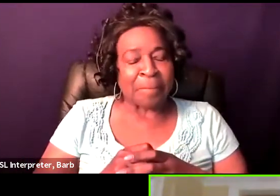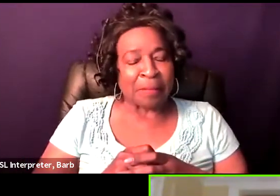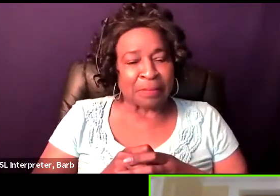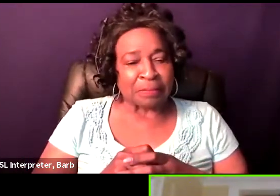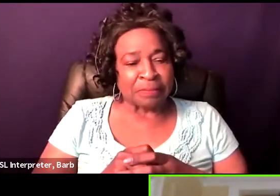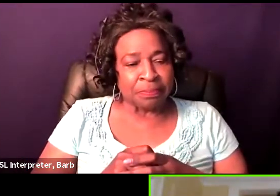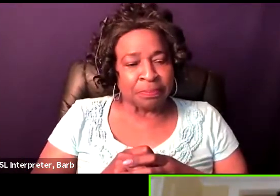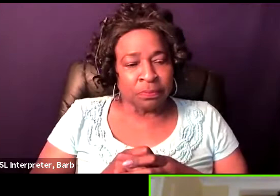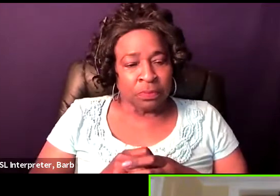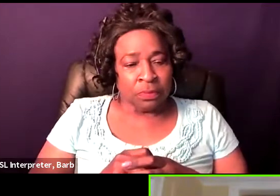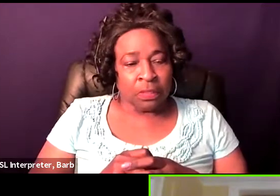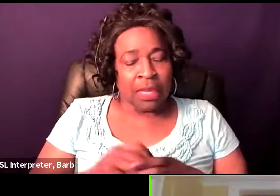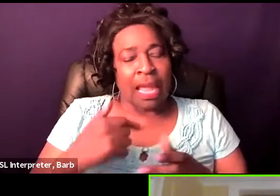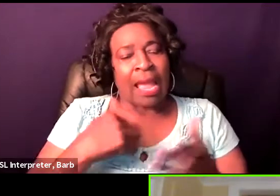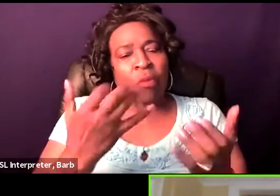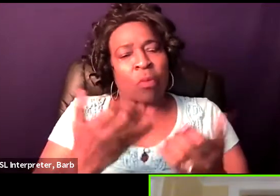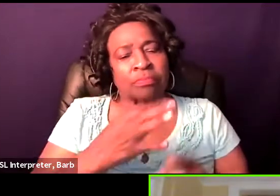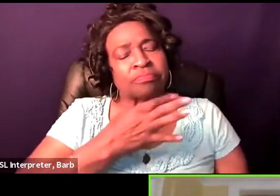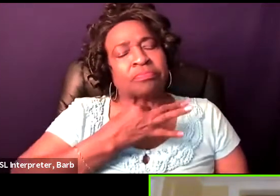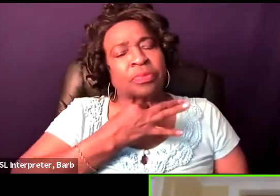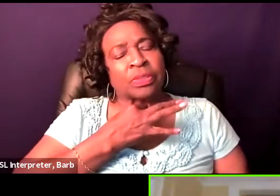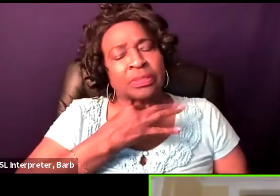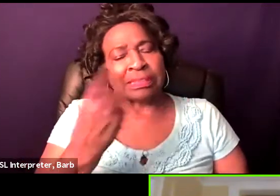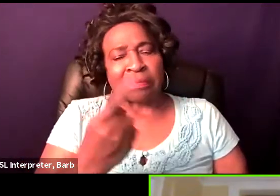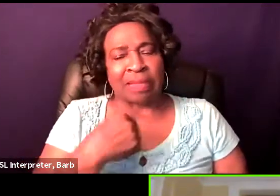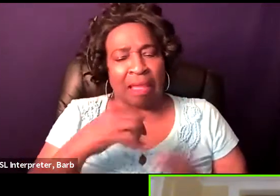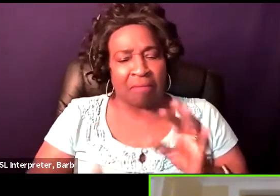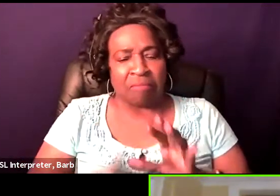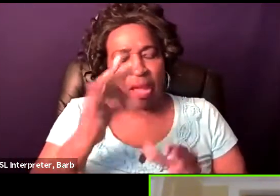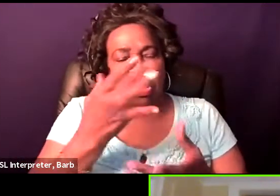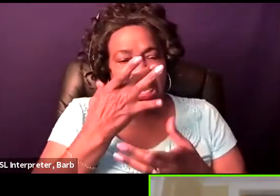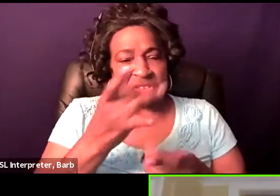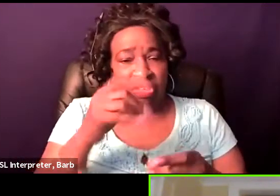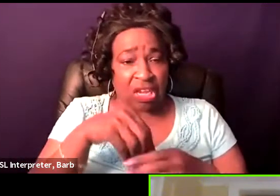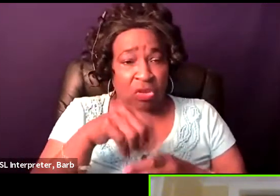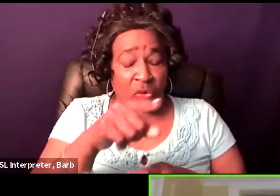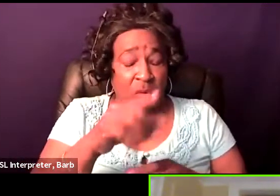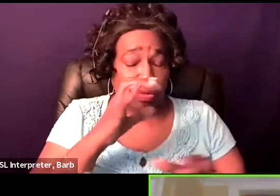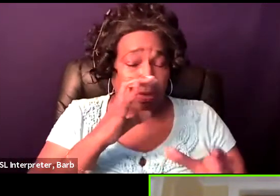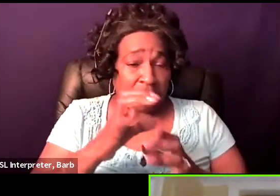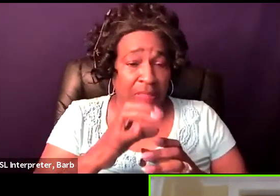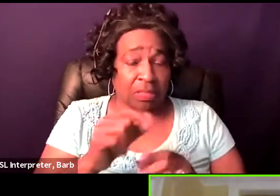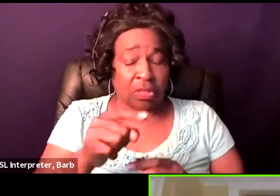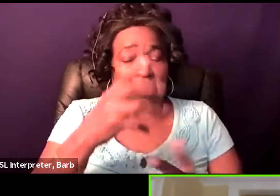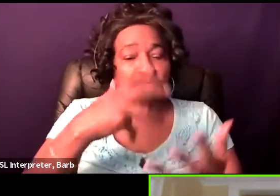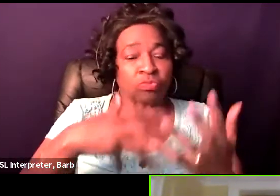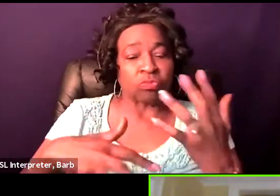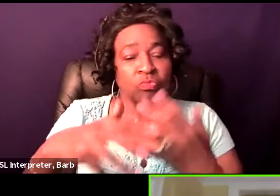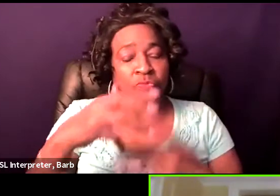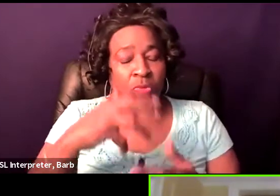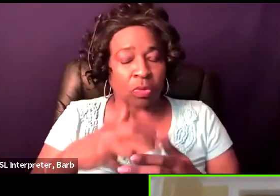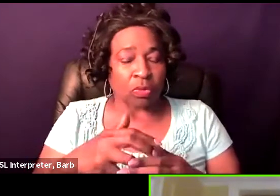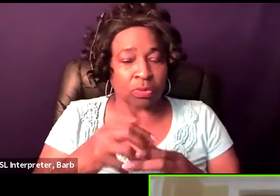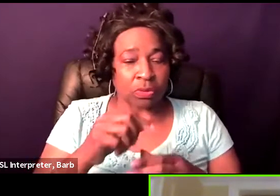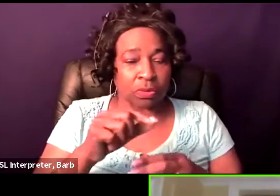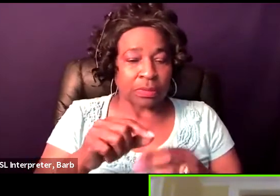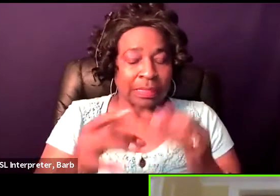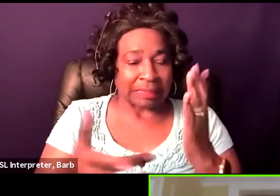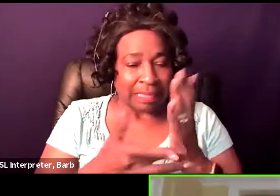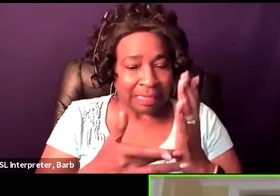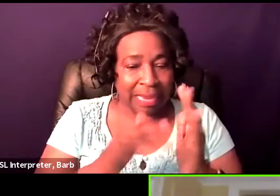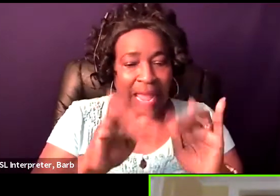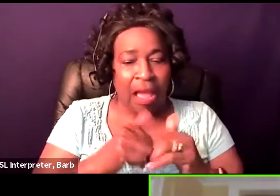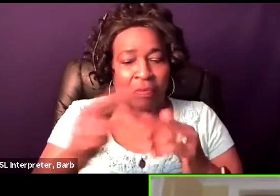What I do want to ask about, and something I found very interesting in your talk, was the social context of technologies, how they're advertised and how